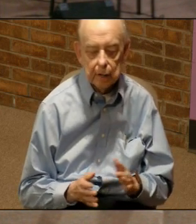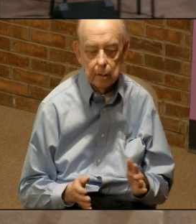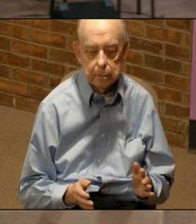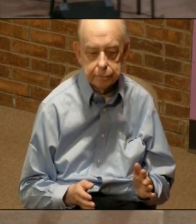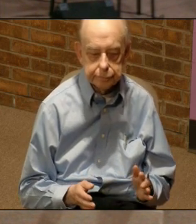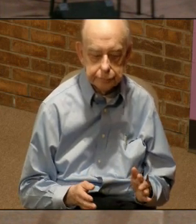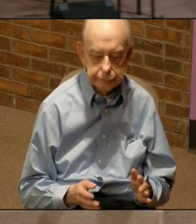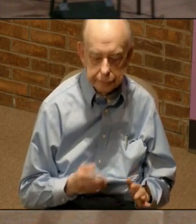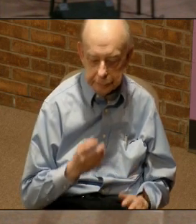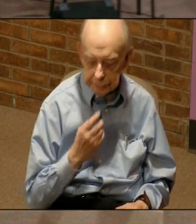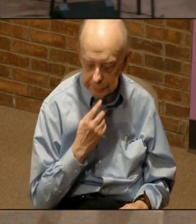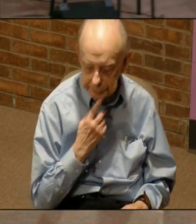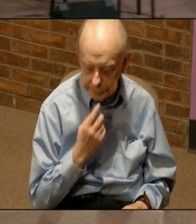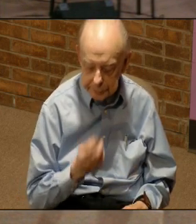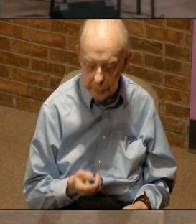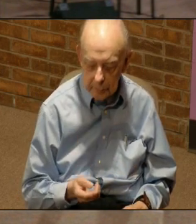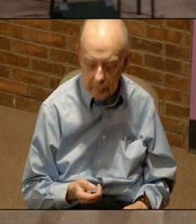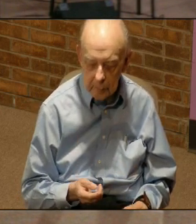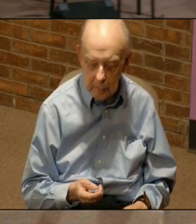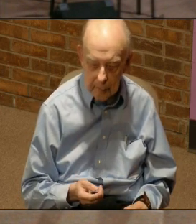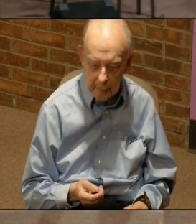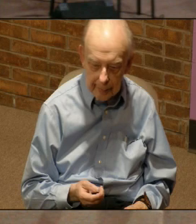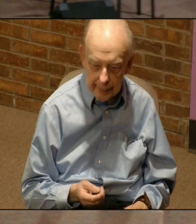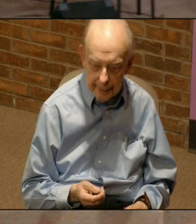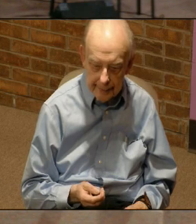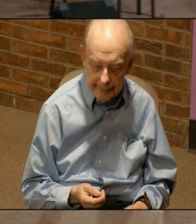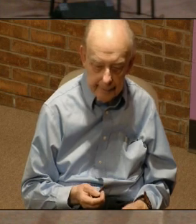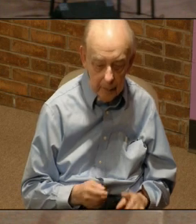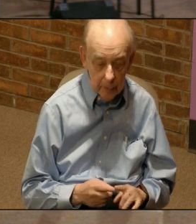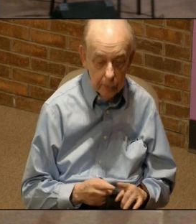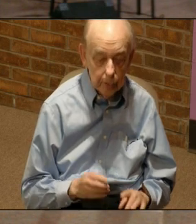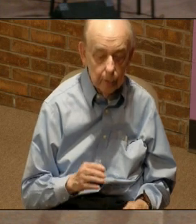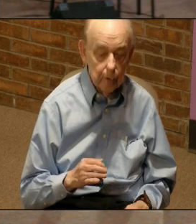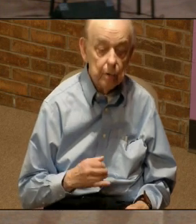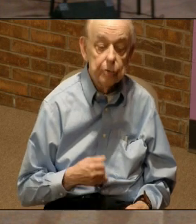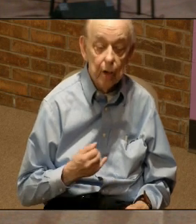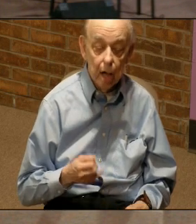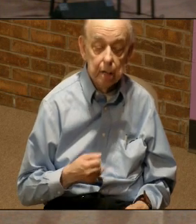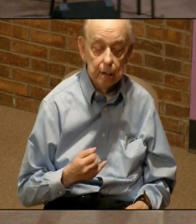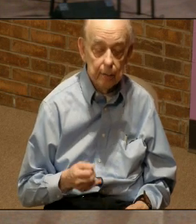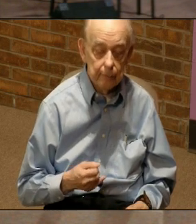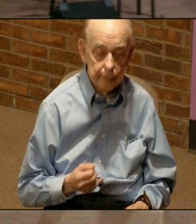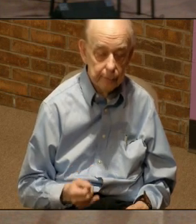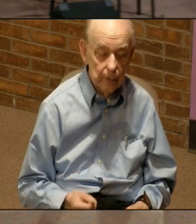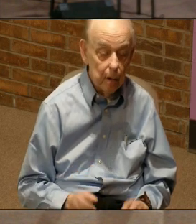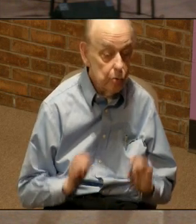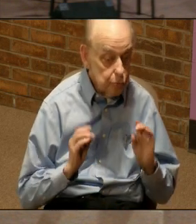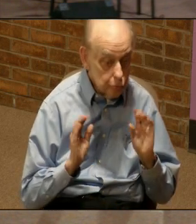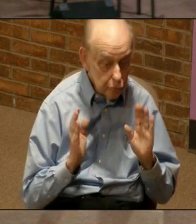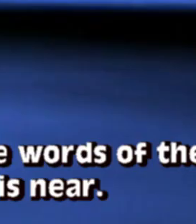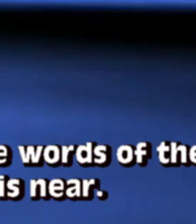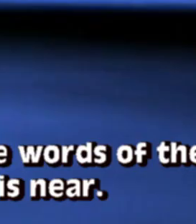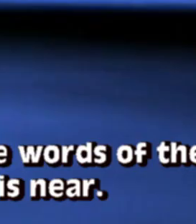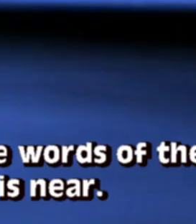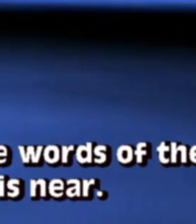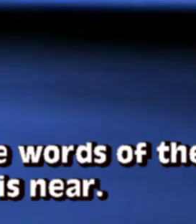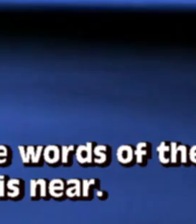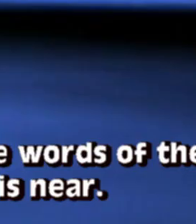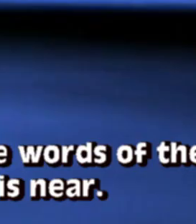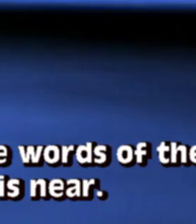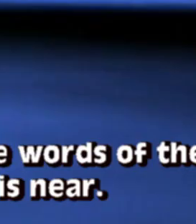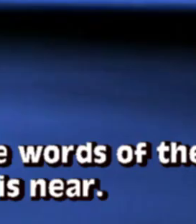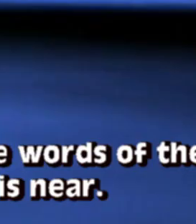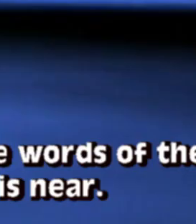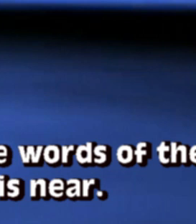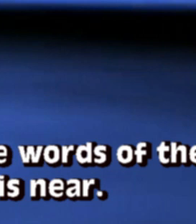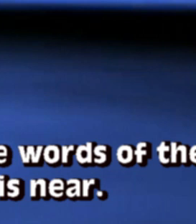Jesus said to John. Don't seal up the